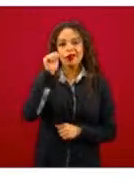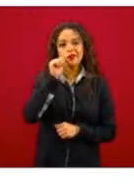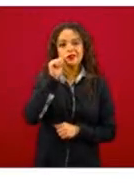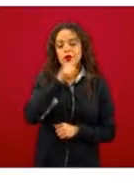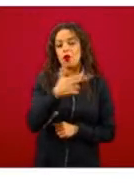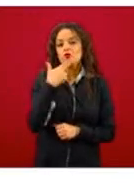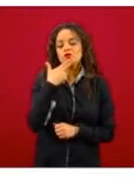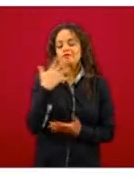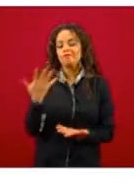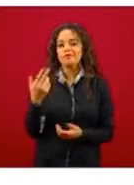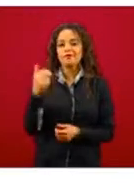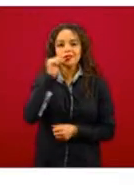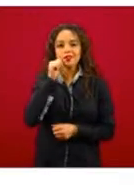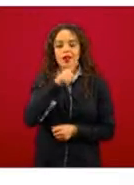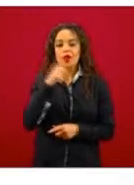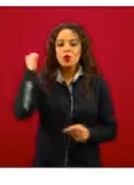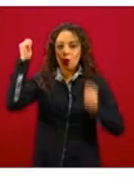And